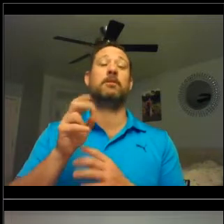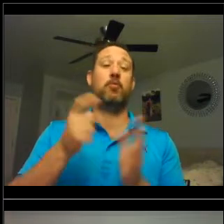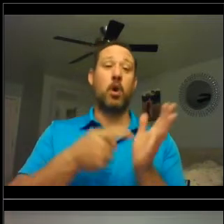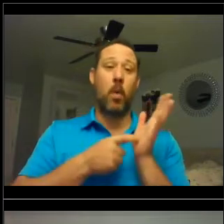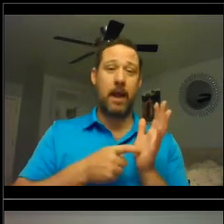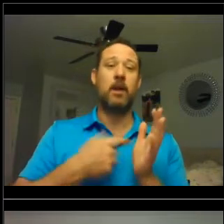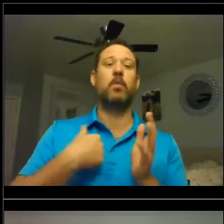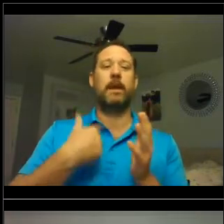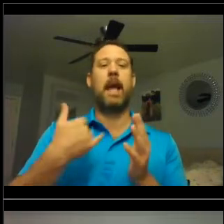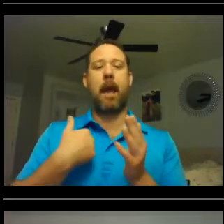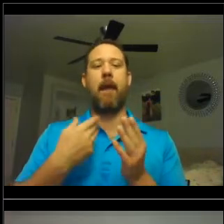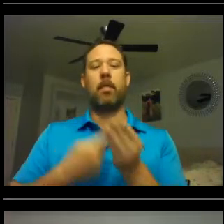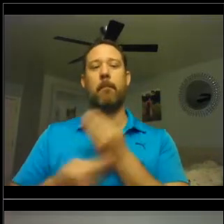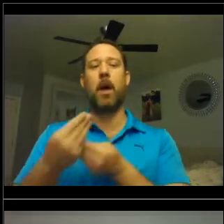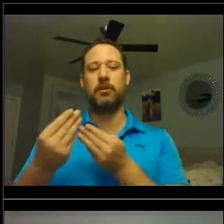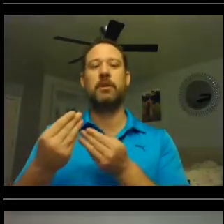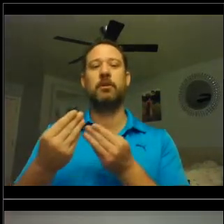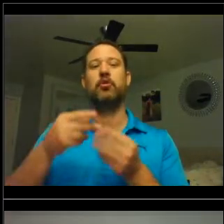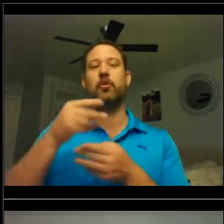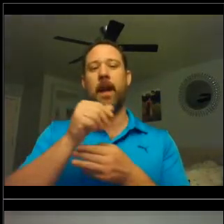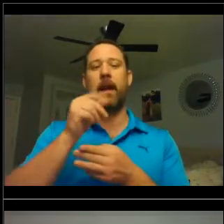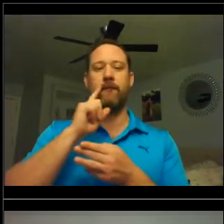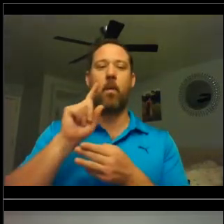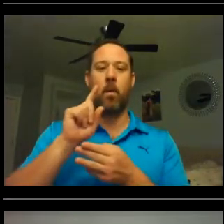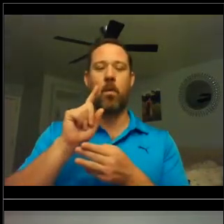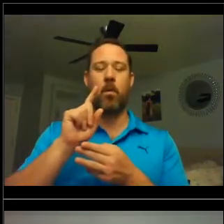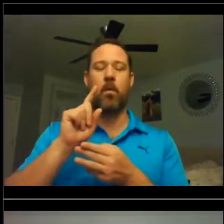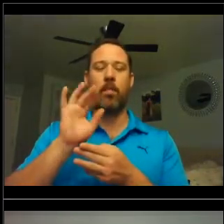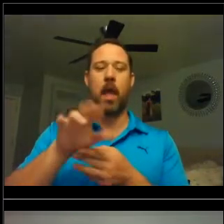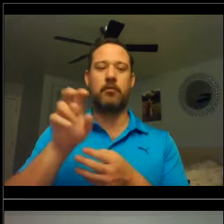that travel in the form of a reimbursement.